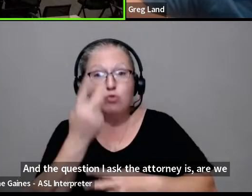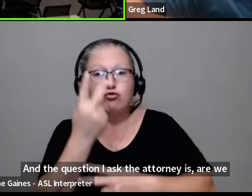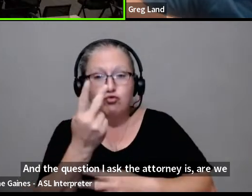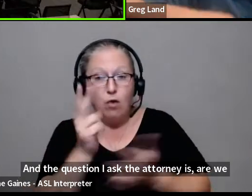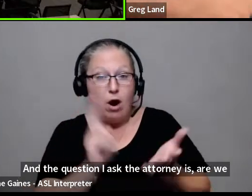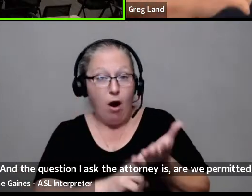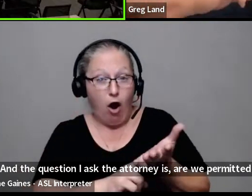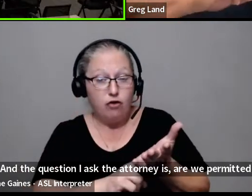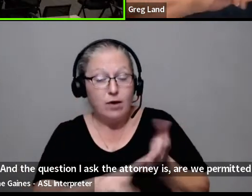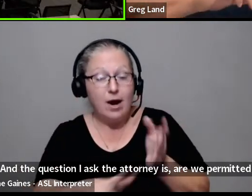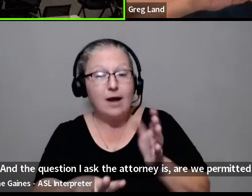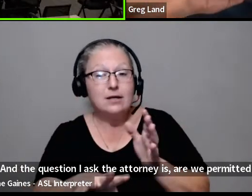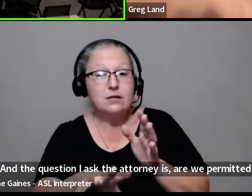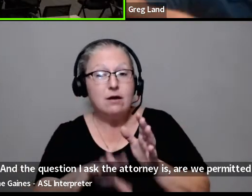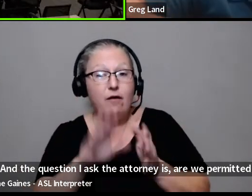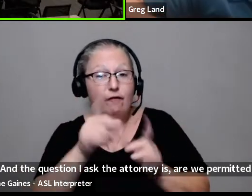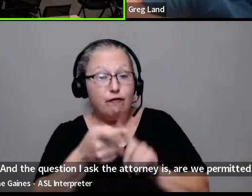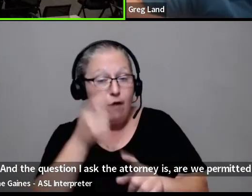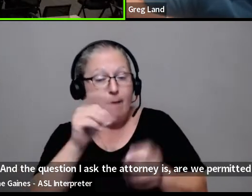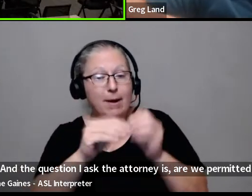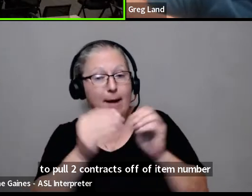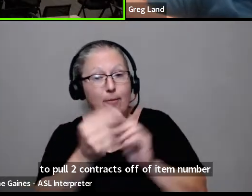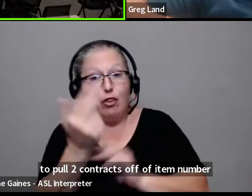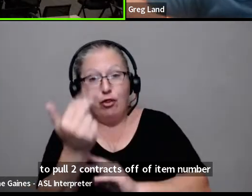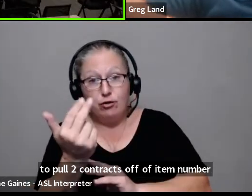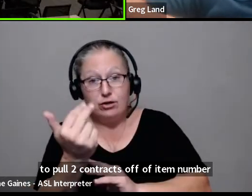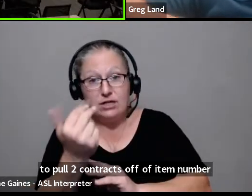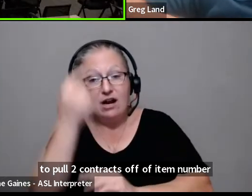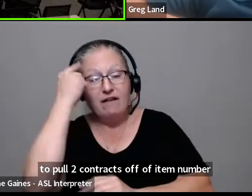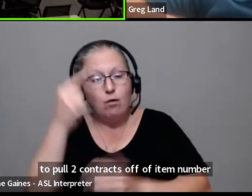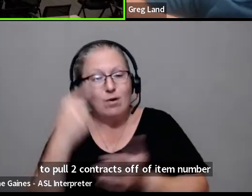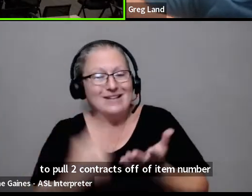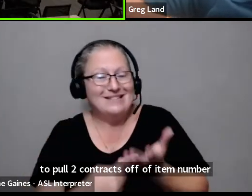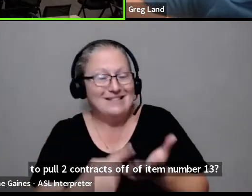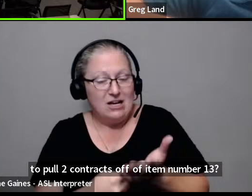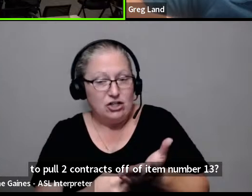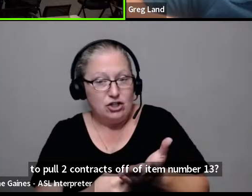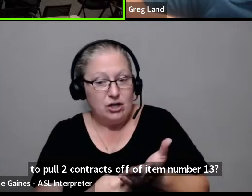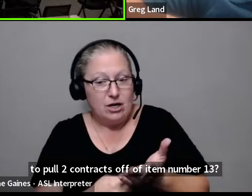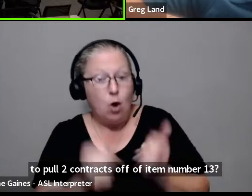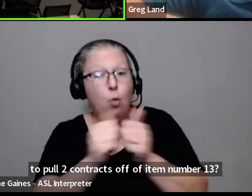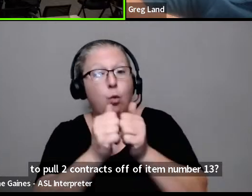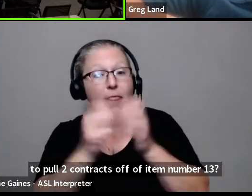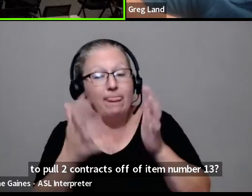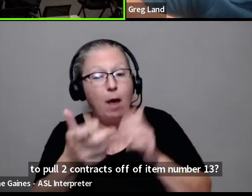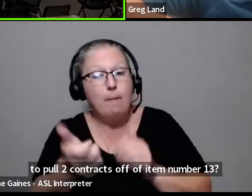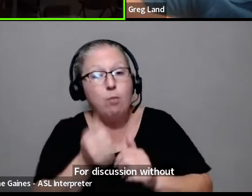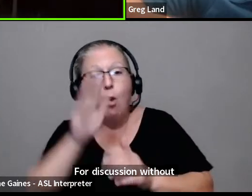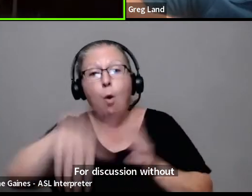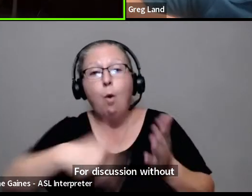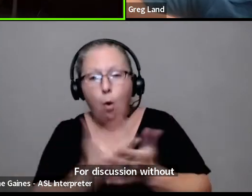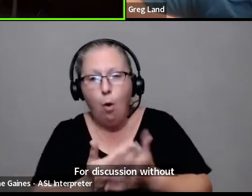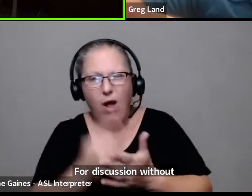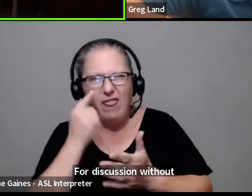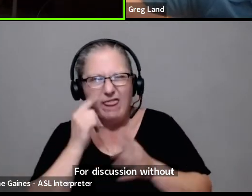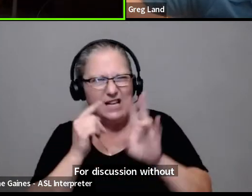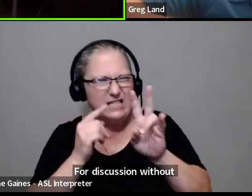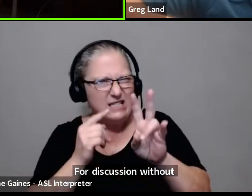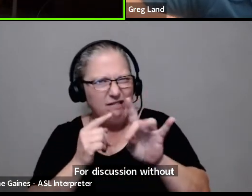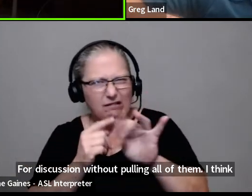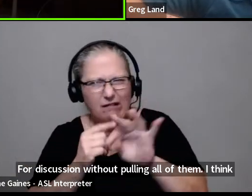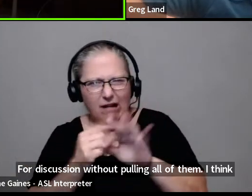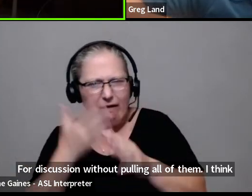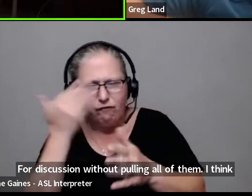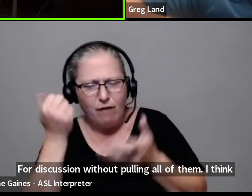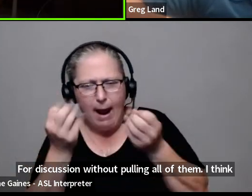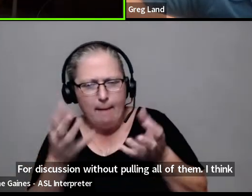contracts off of item number 13 for discussion without pulling all of them? I think there are 7 or 8 or 9. I forget